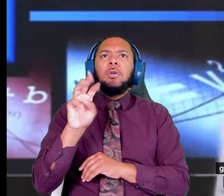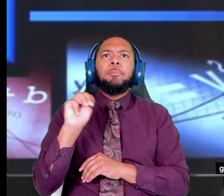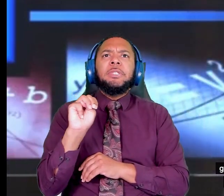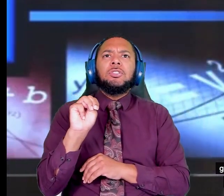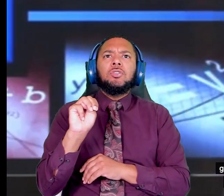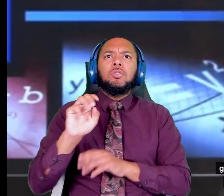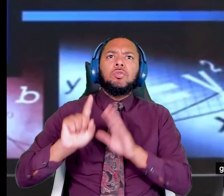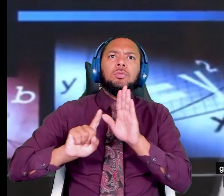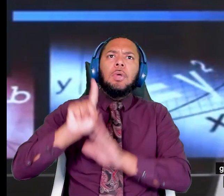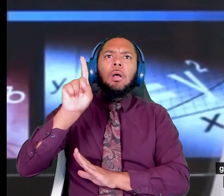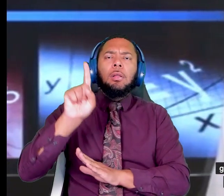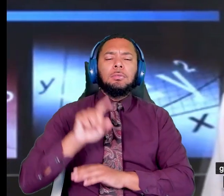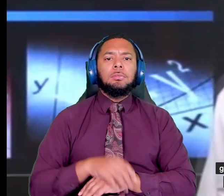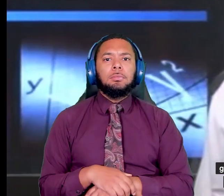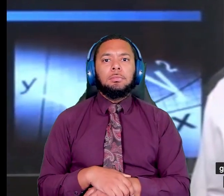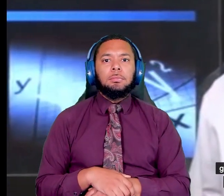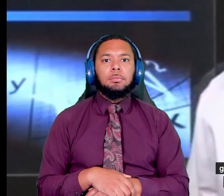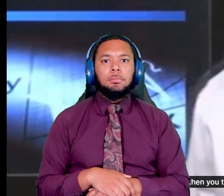tall.